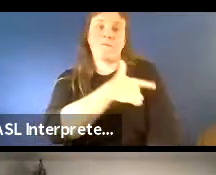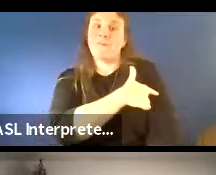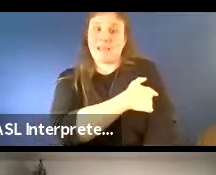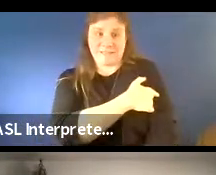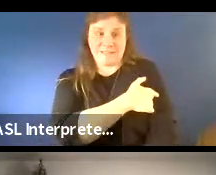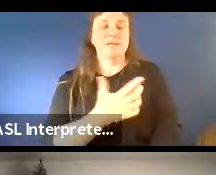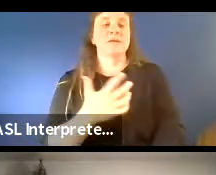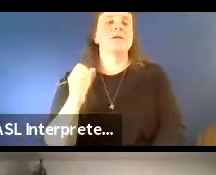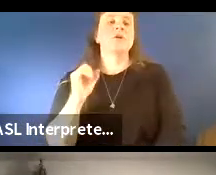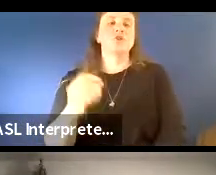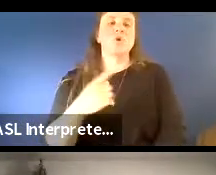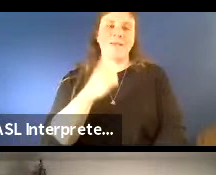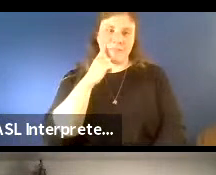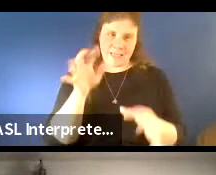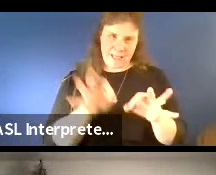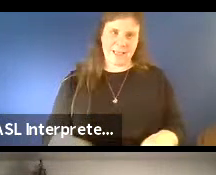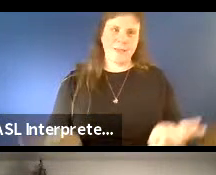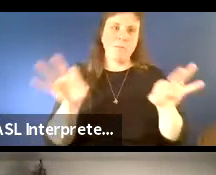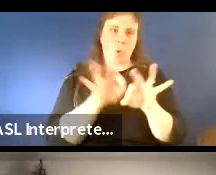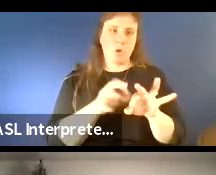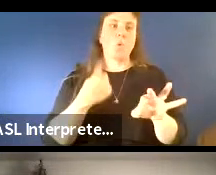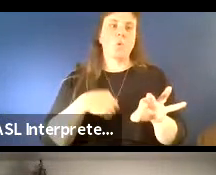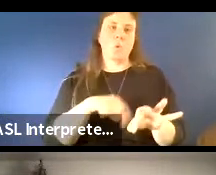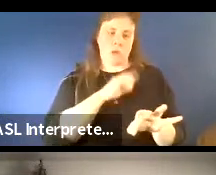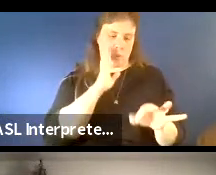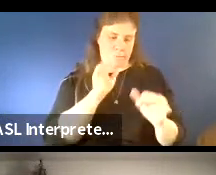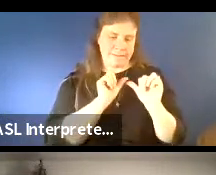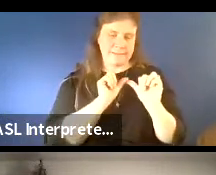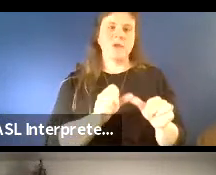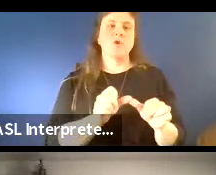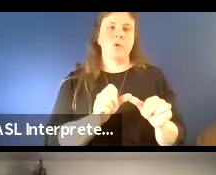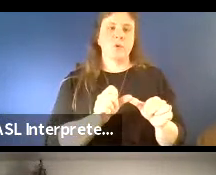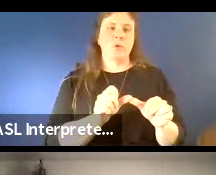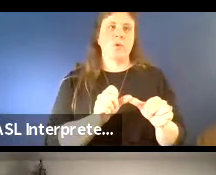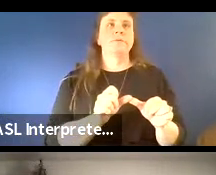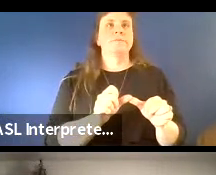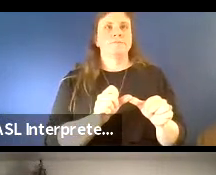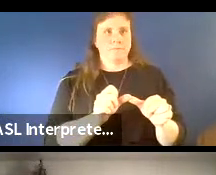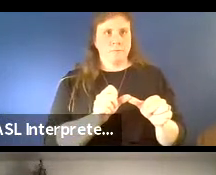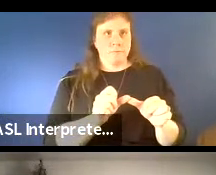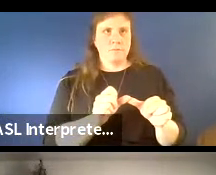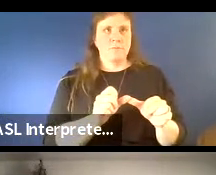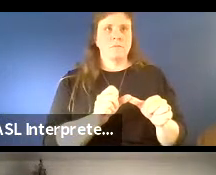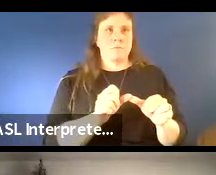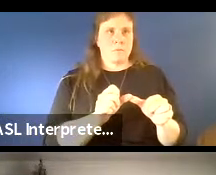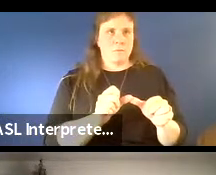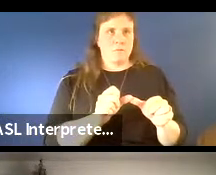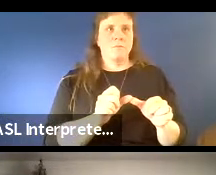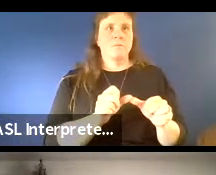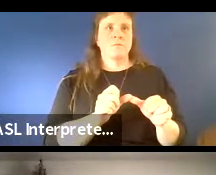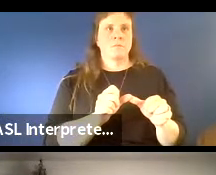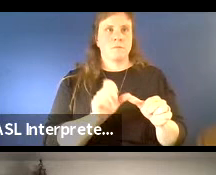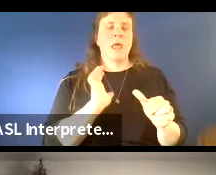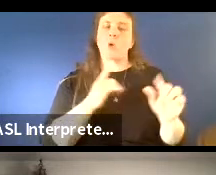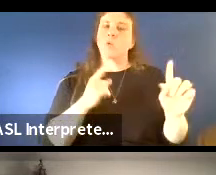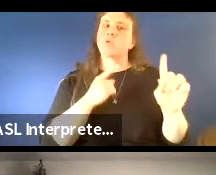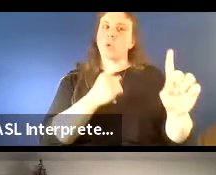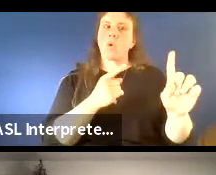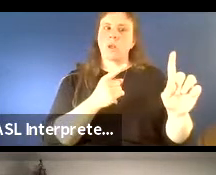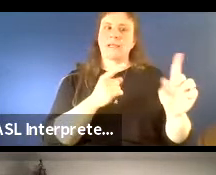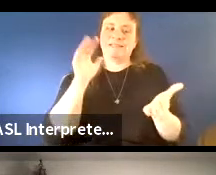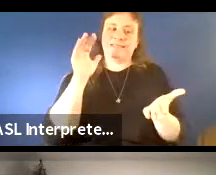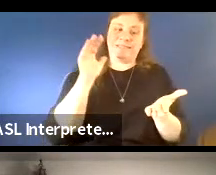I think it's really important, and we're going to continue to basically, our goal is to decrease